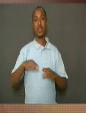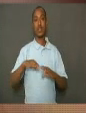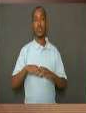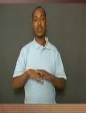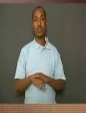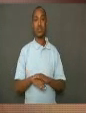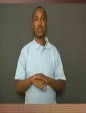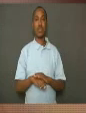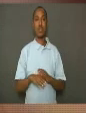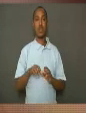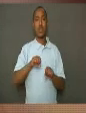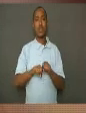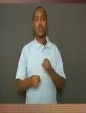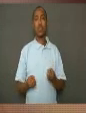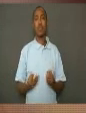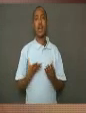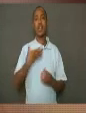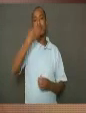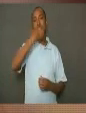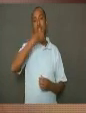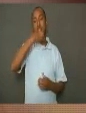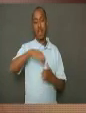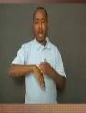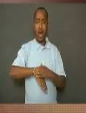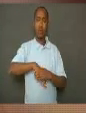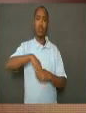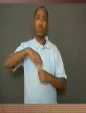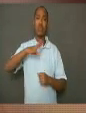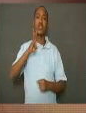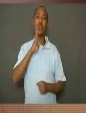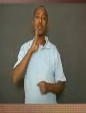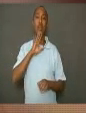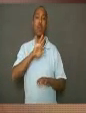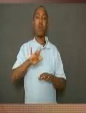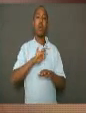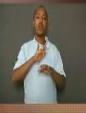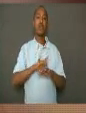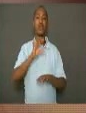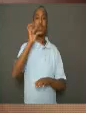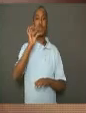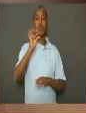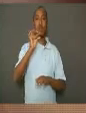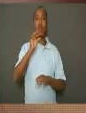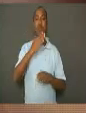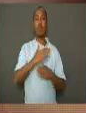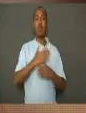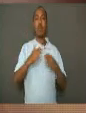so much of the heat out of the water on the small block of